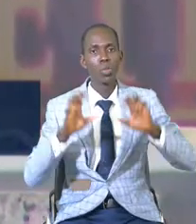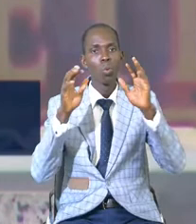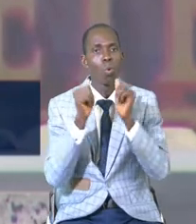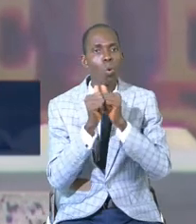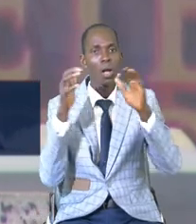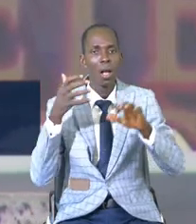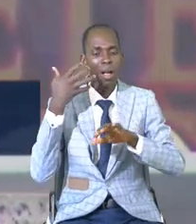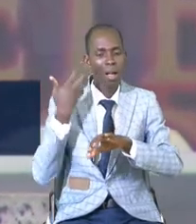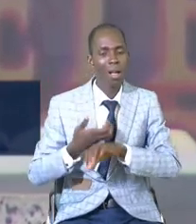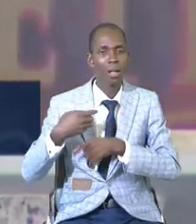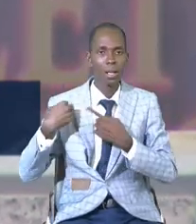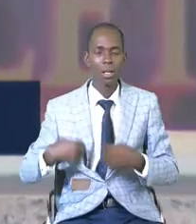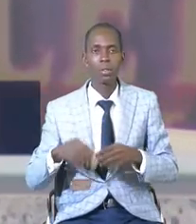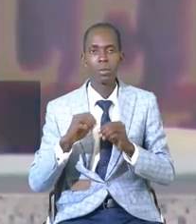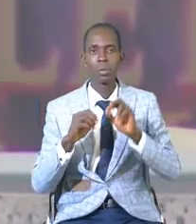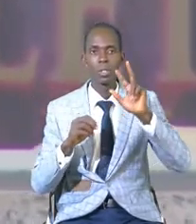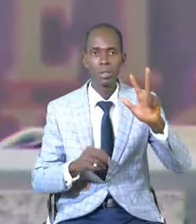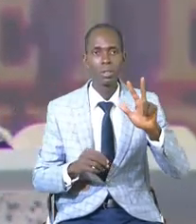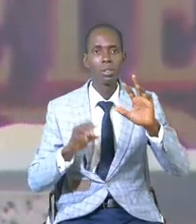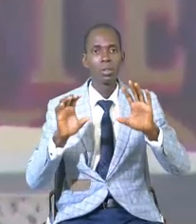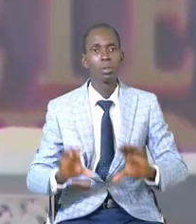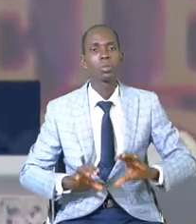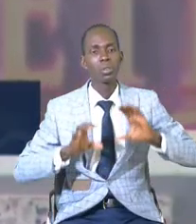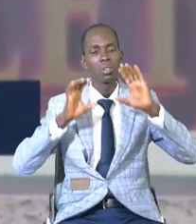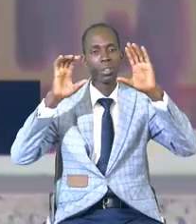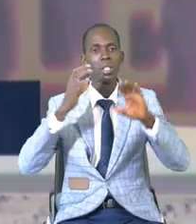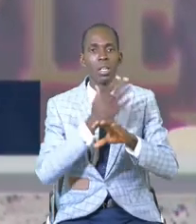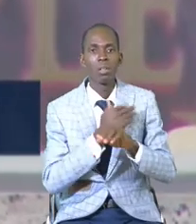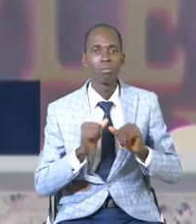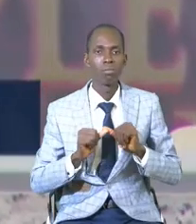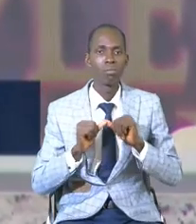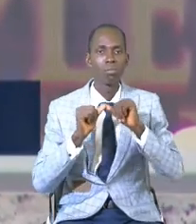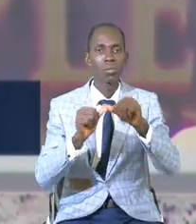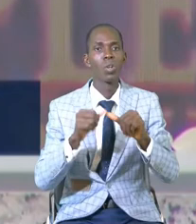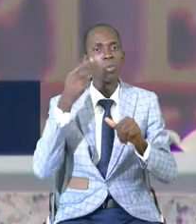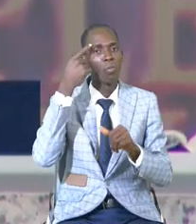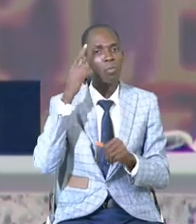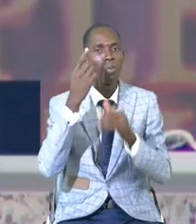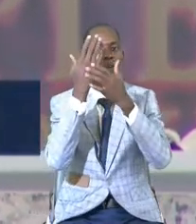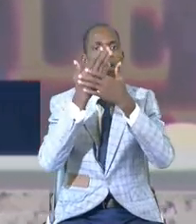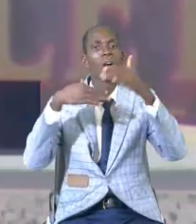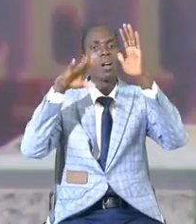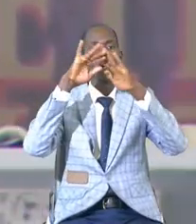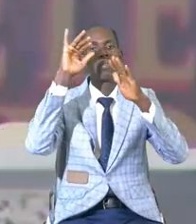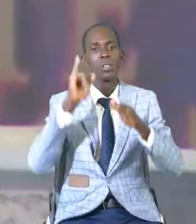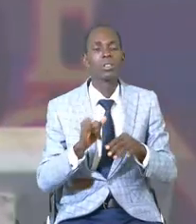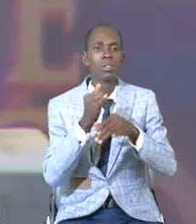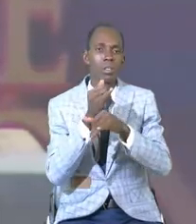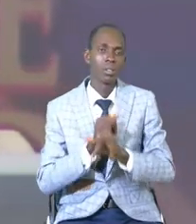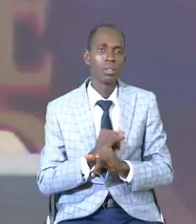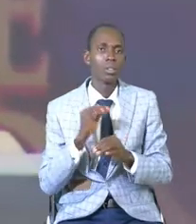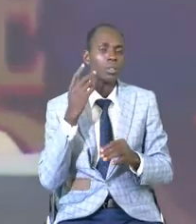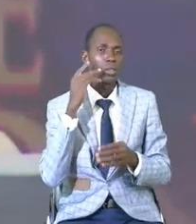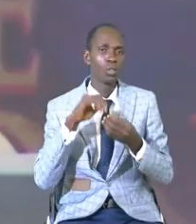hearts. Number three, consecration and steadfastness for the heavenly heritage. Let's look at number one